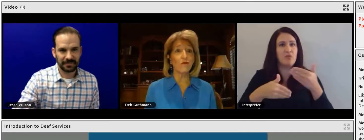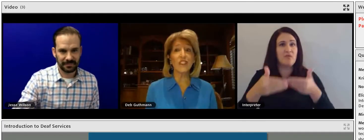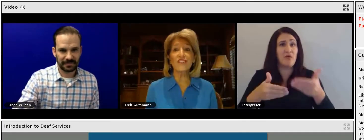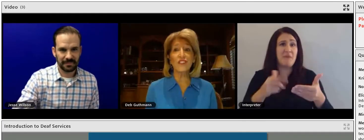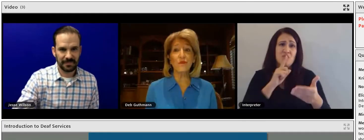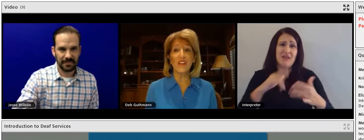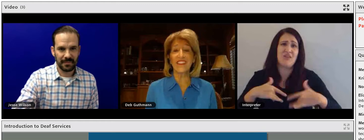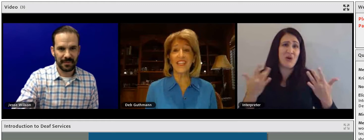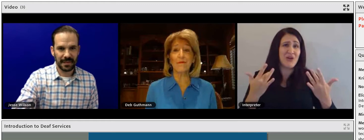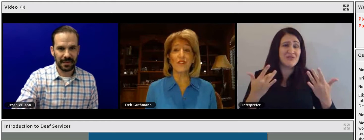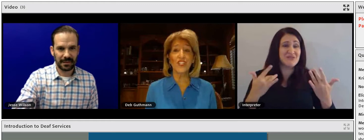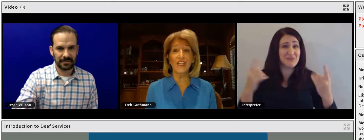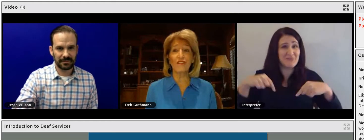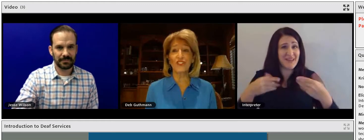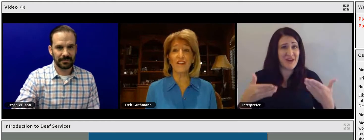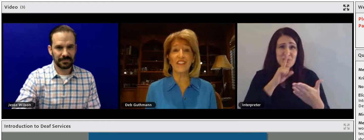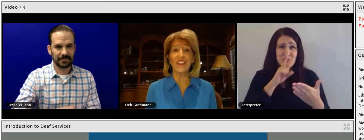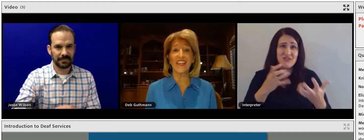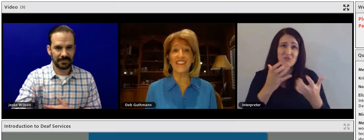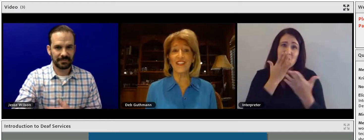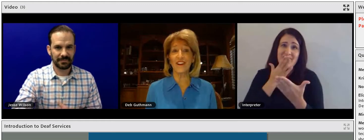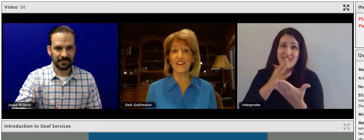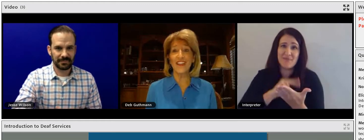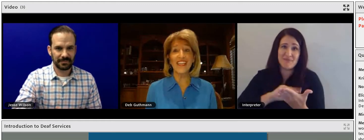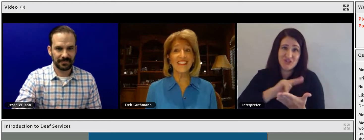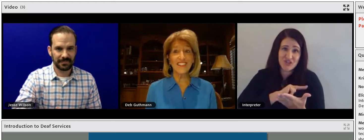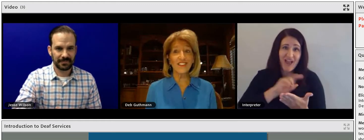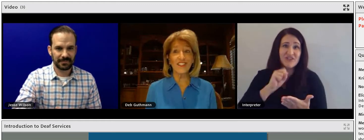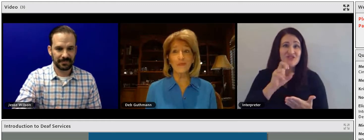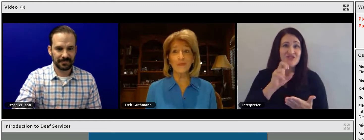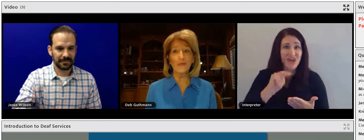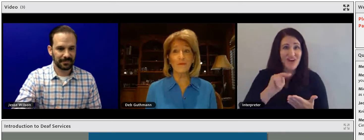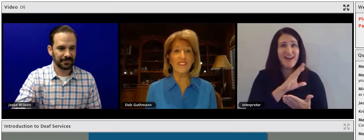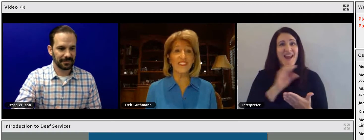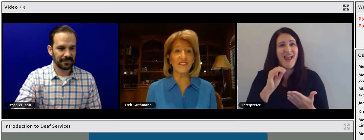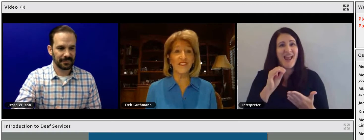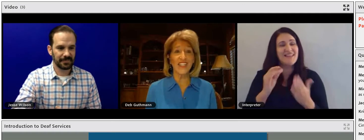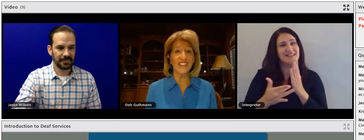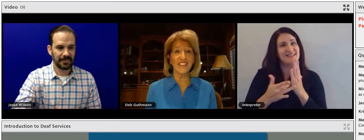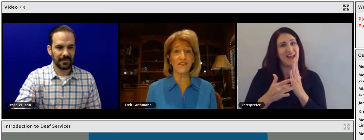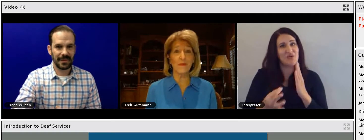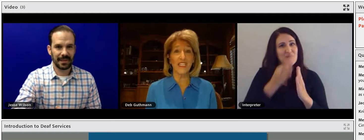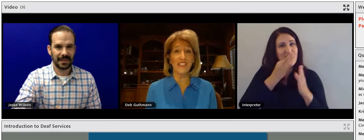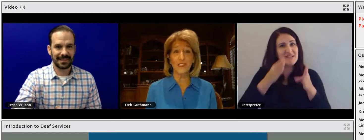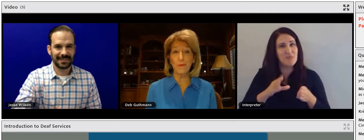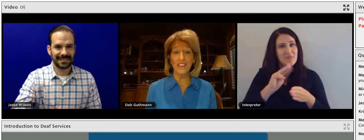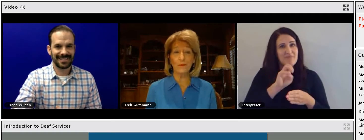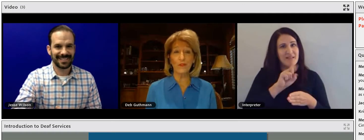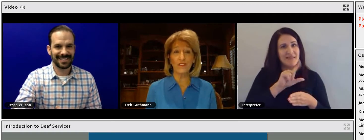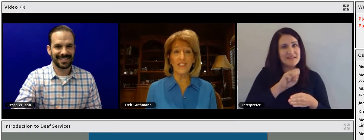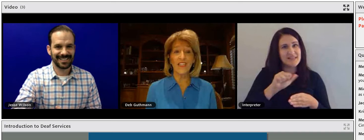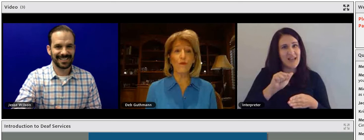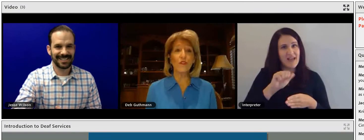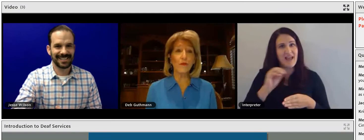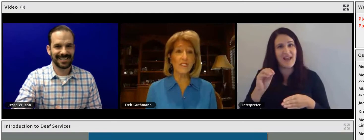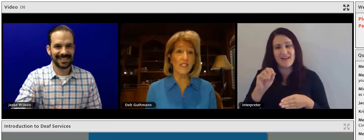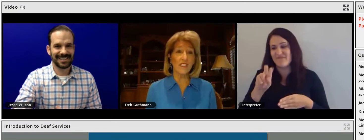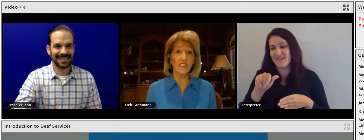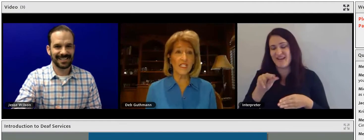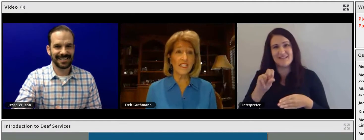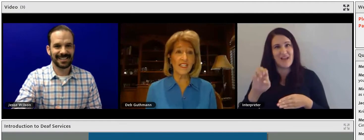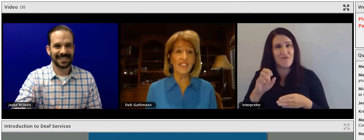thrilled to be here and really just want to thank Michelle, Sharon, and then our technical experts, Melissa and Vanessa, for making this